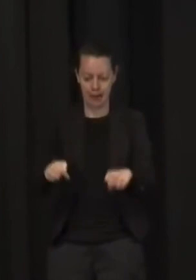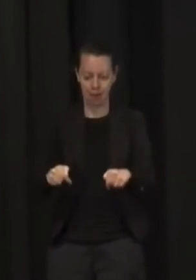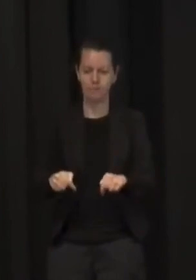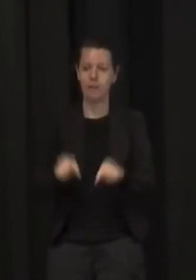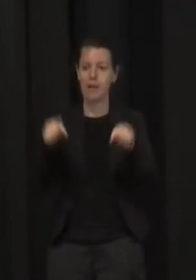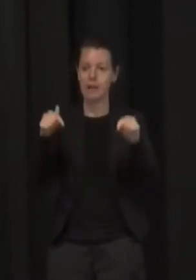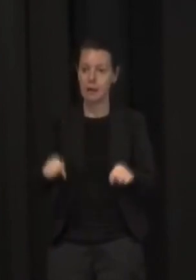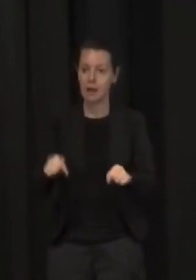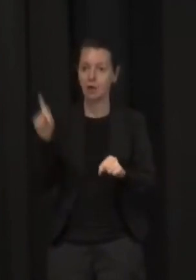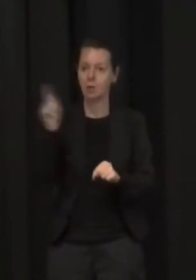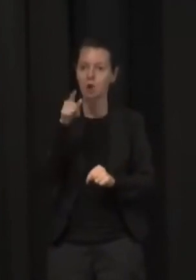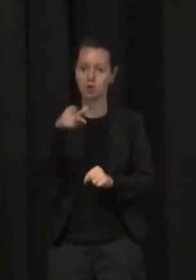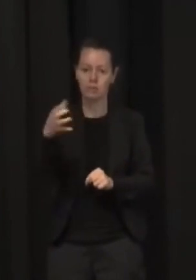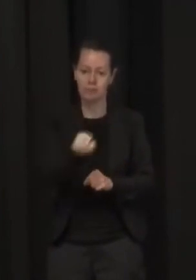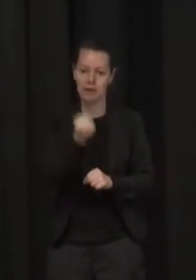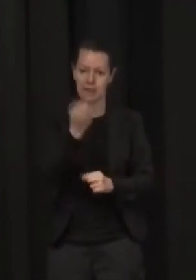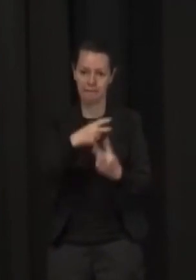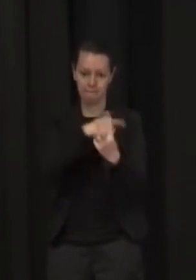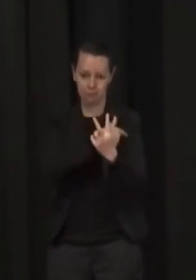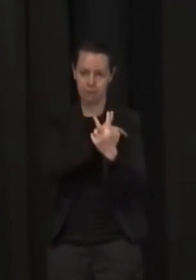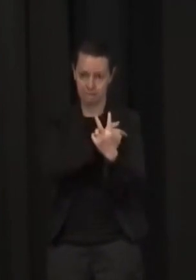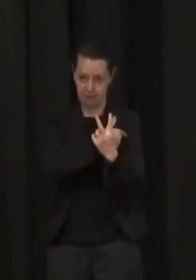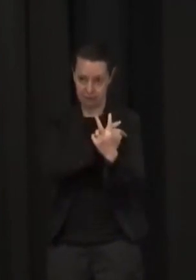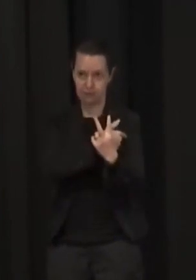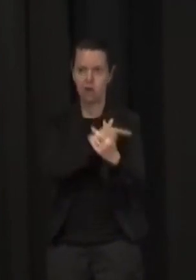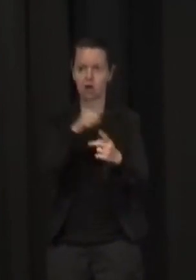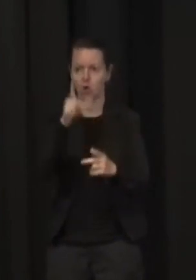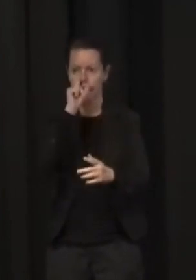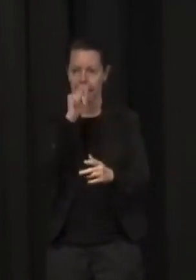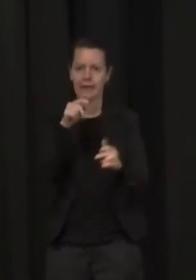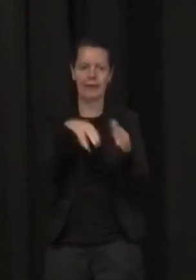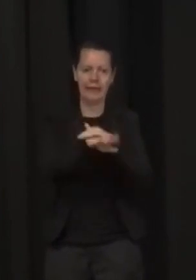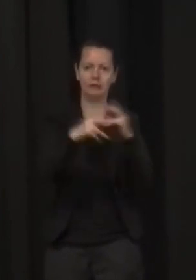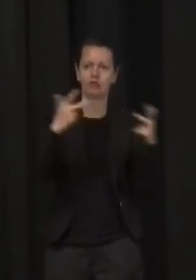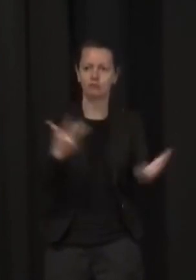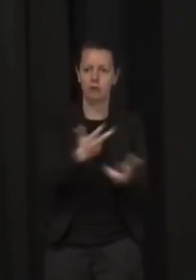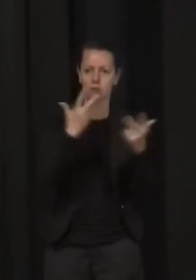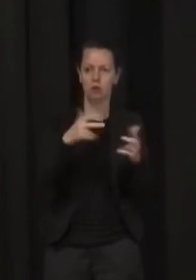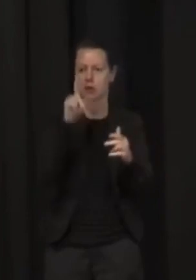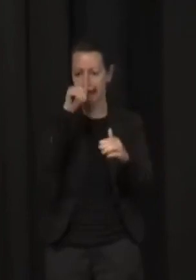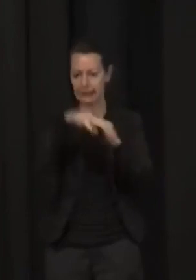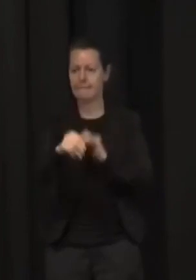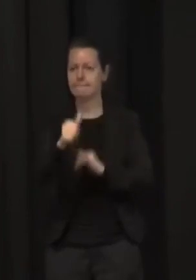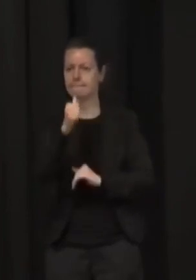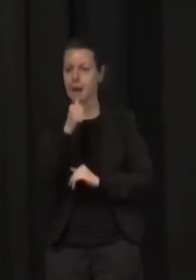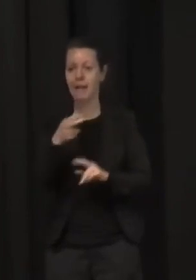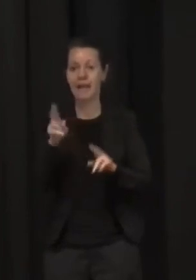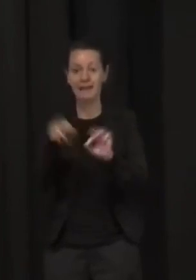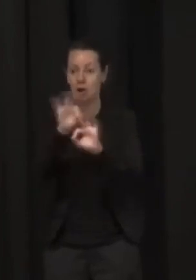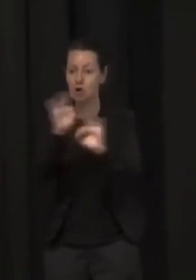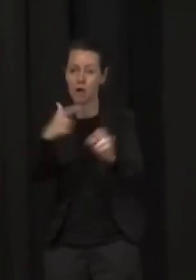us making some difficult decisions, and that's to keep people who are not vaccinated out of some of those venues that we've been talking about today.